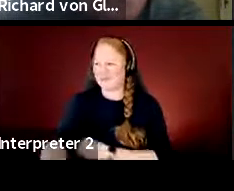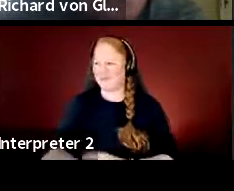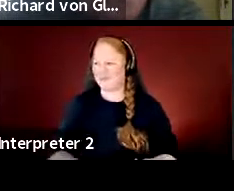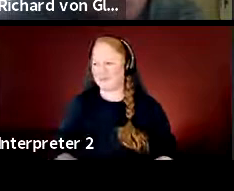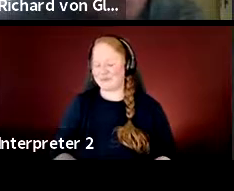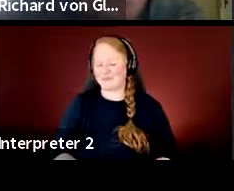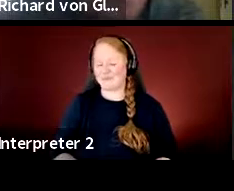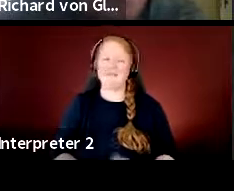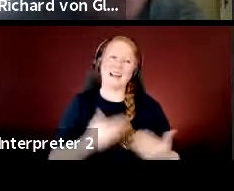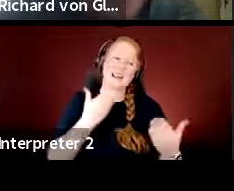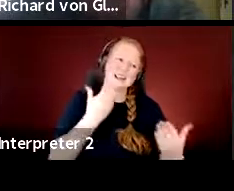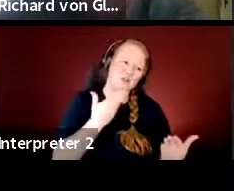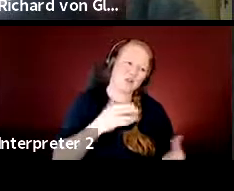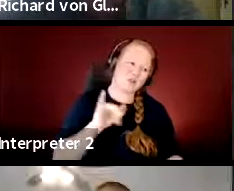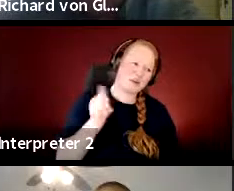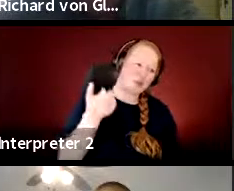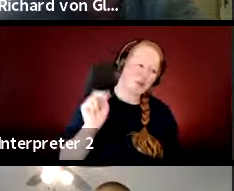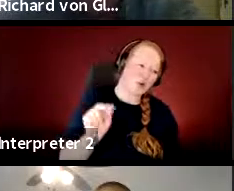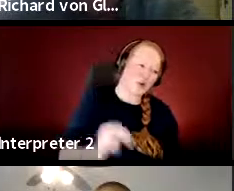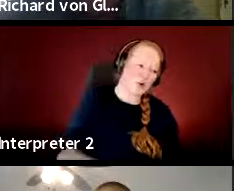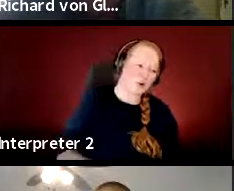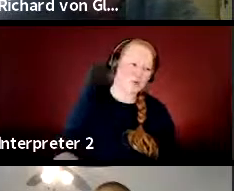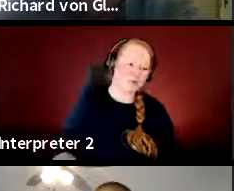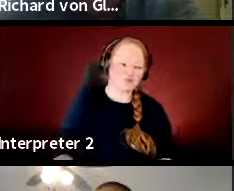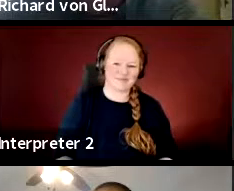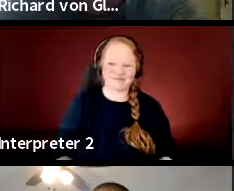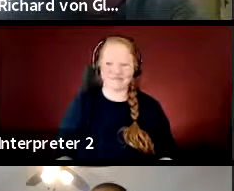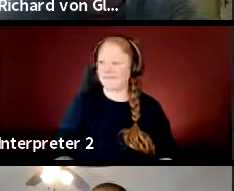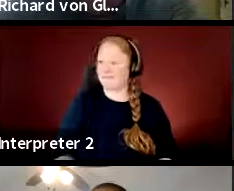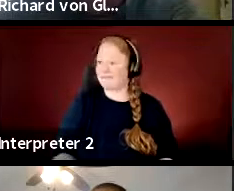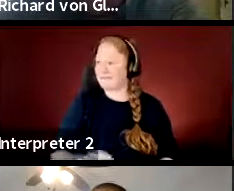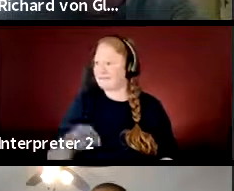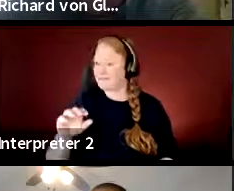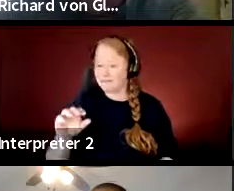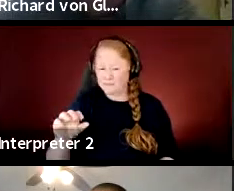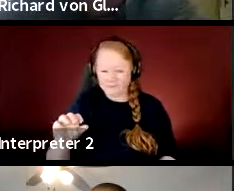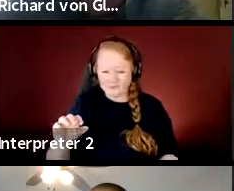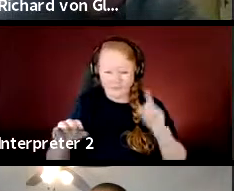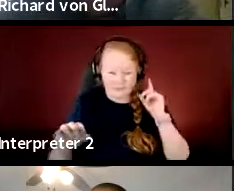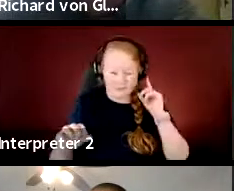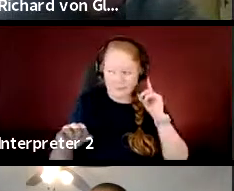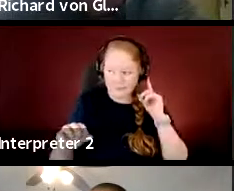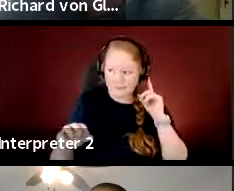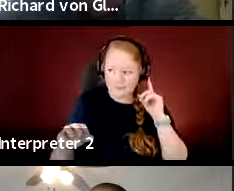Thanks so much, Joan. Farrakhan, you're up next. You ready?